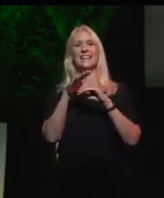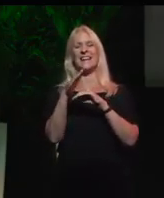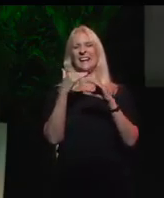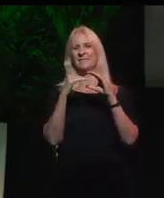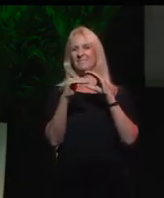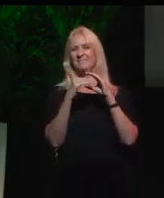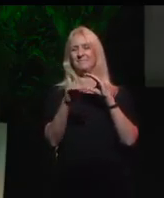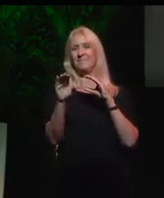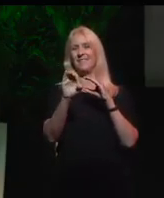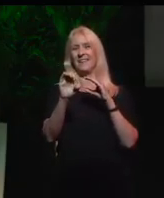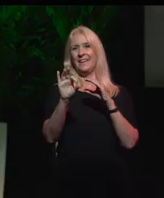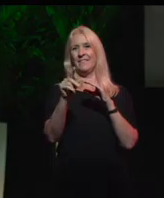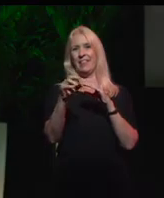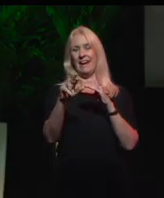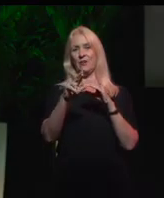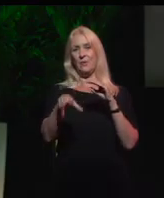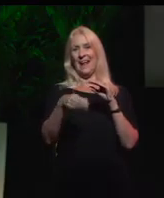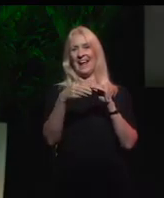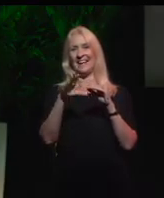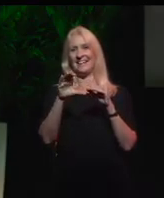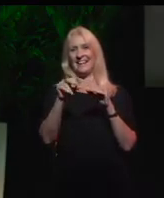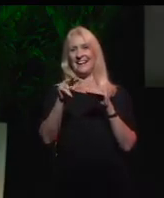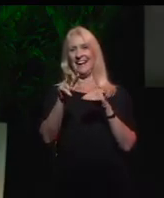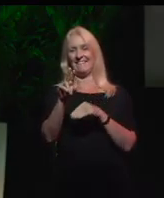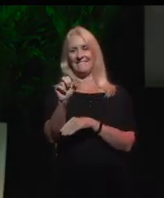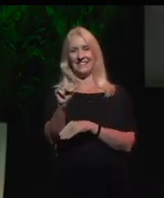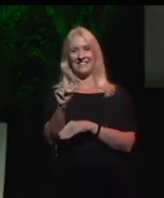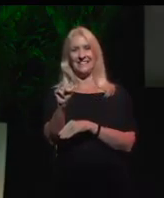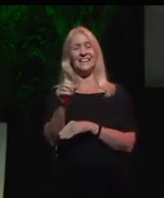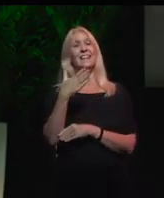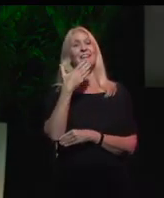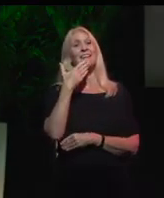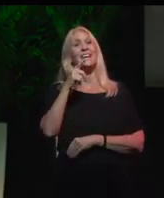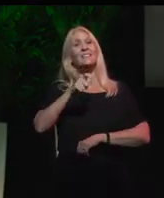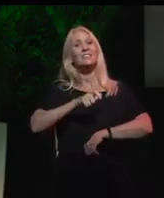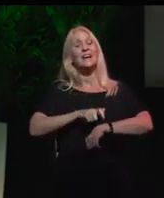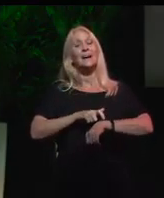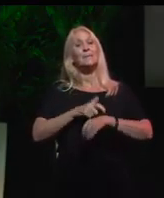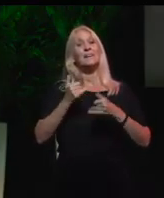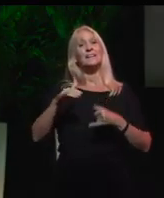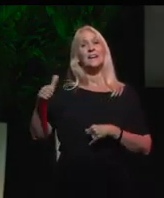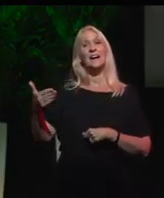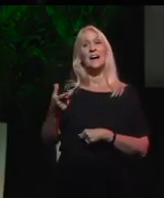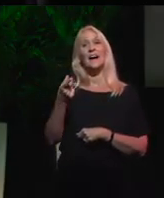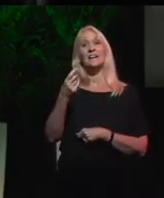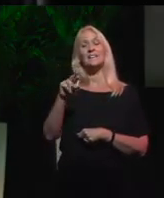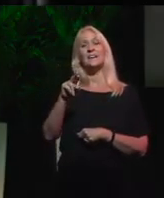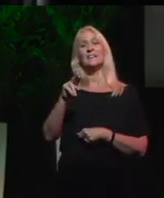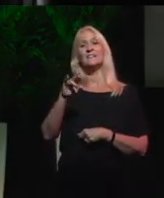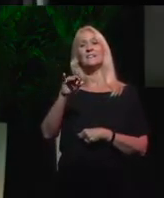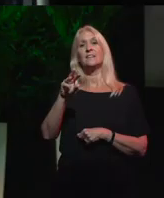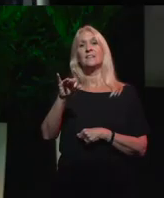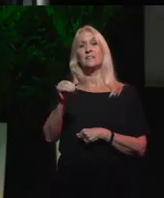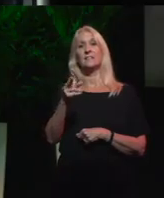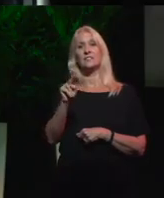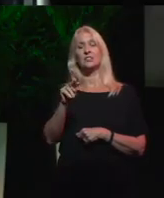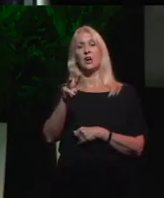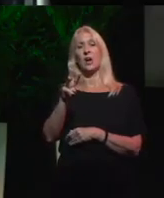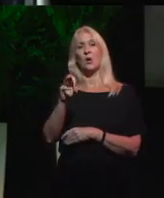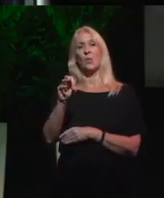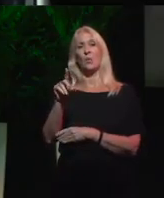in your Canvas course. Thank you for your time today. And at this time, it's my pleasure to welcome Dr. John Woodward, Faculty Senate